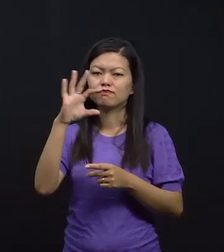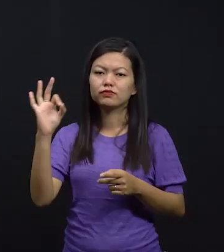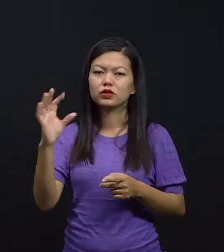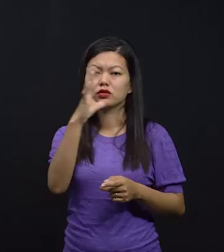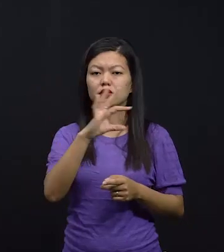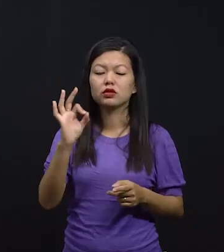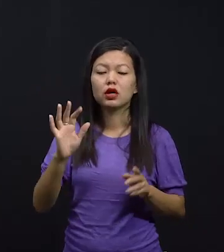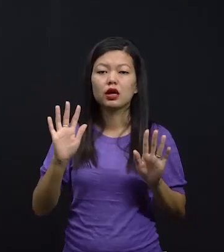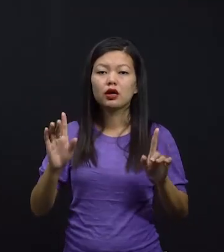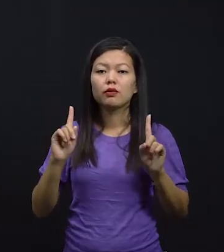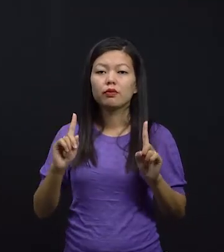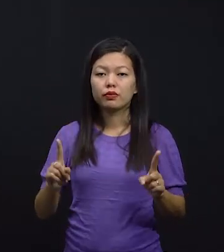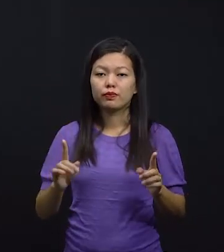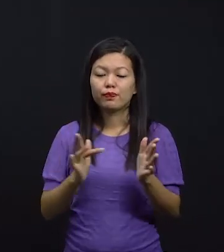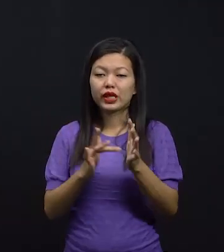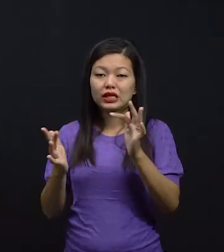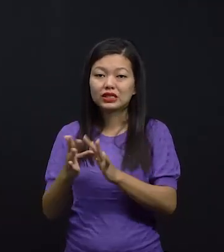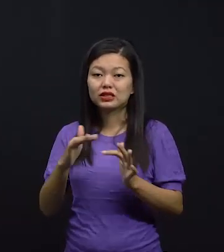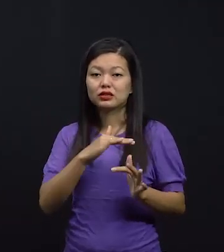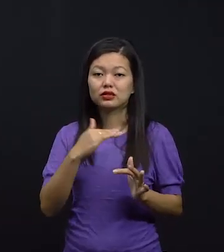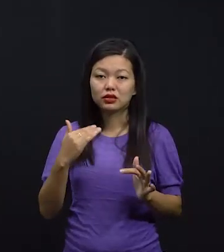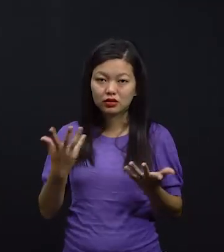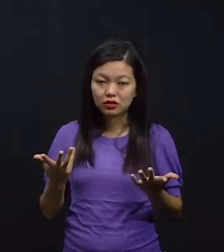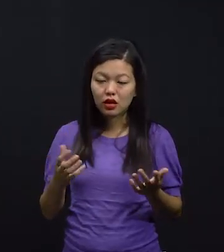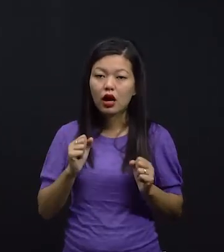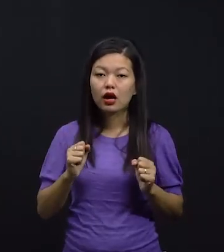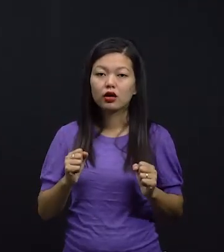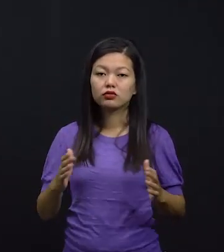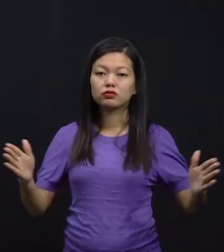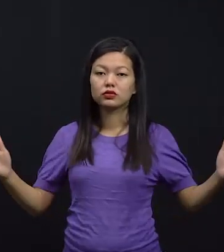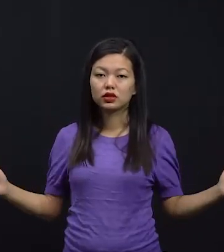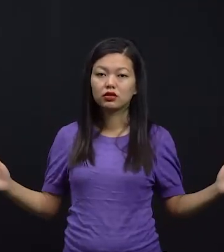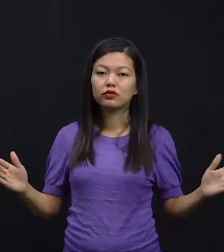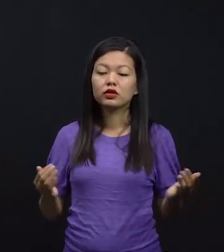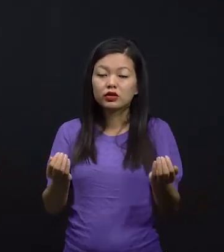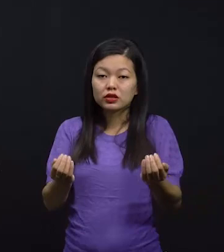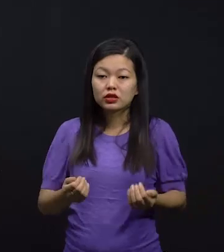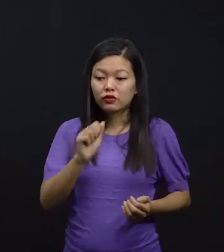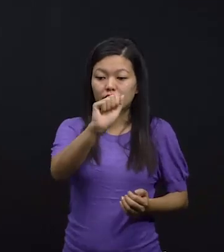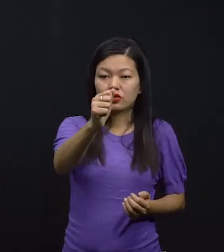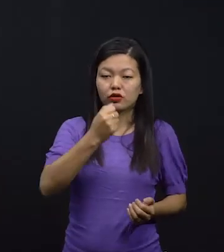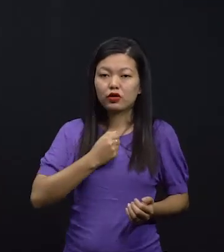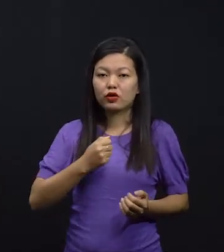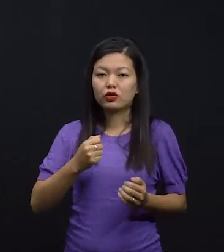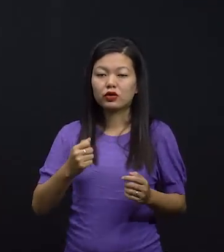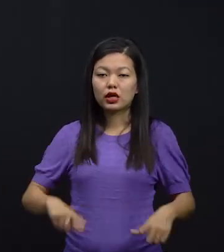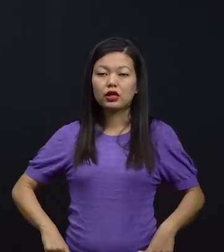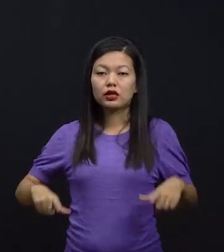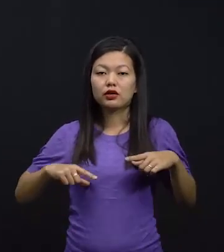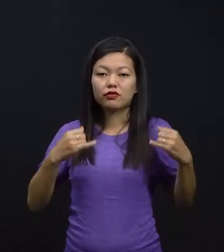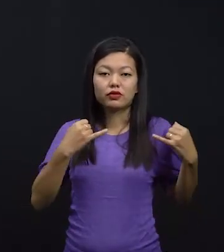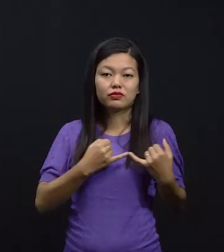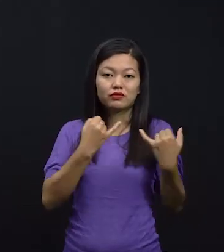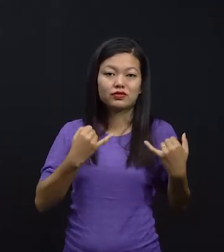of his writings will be related to religion, since he was a priest. And so he says that though he was looking